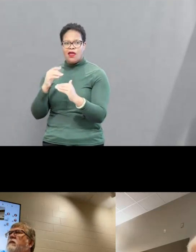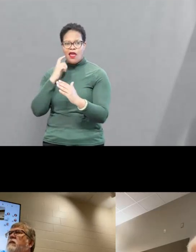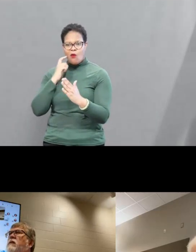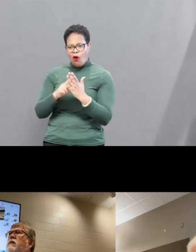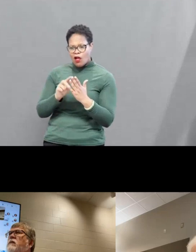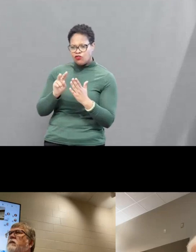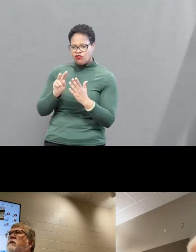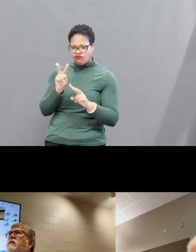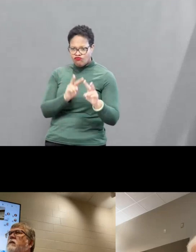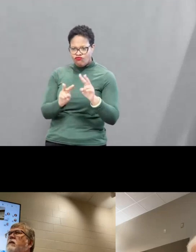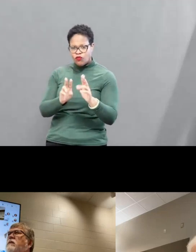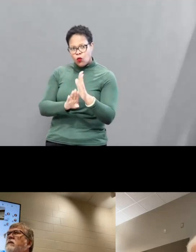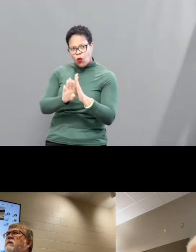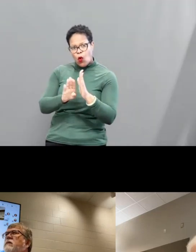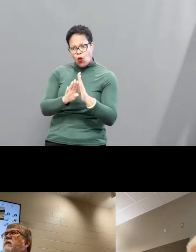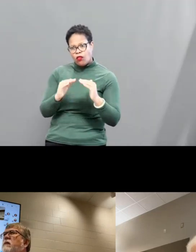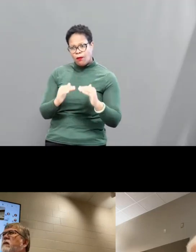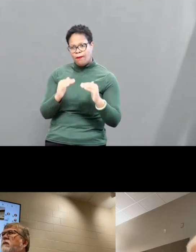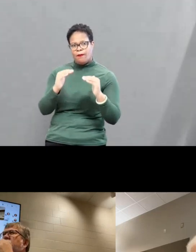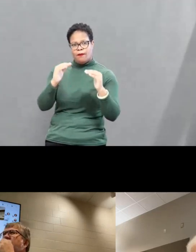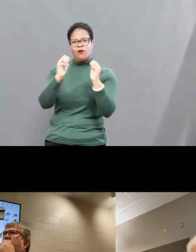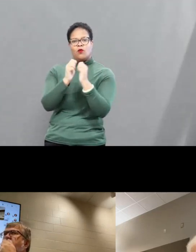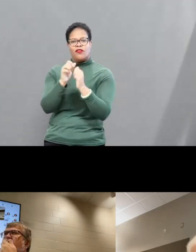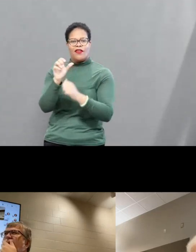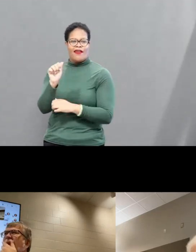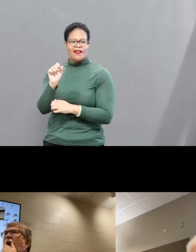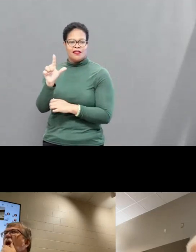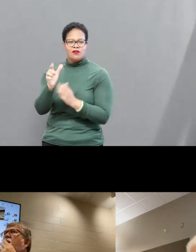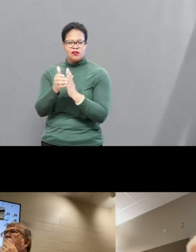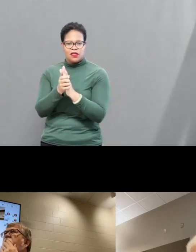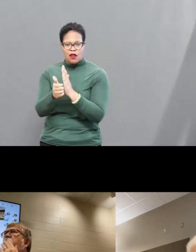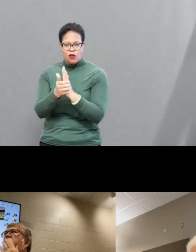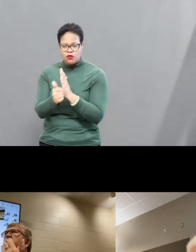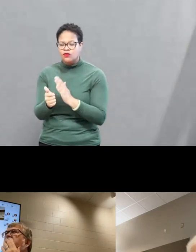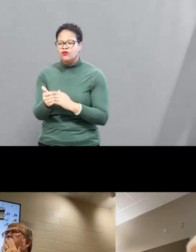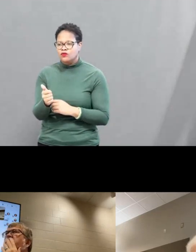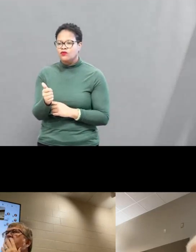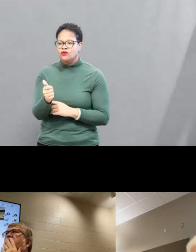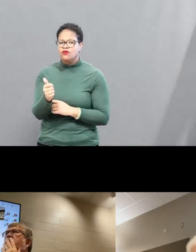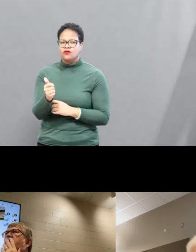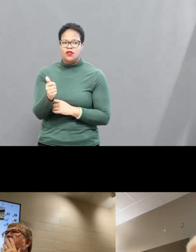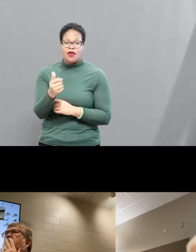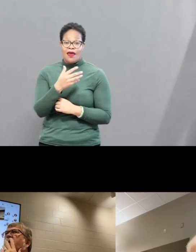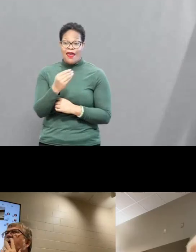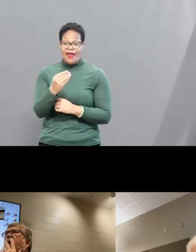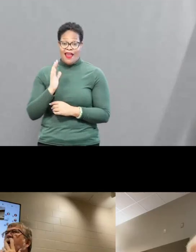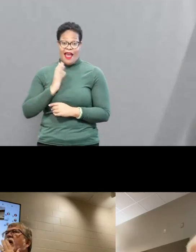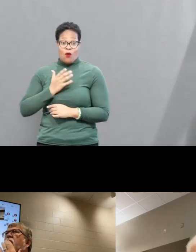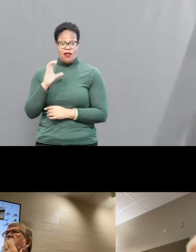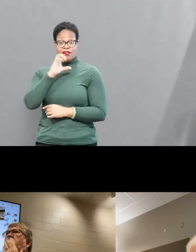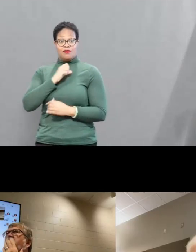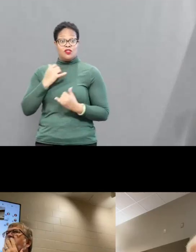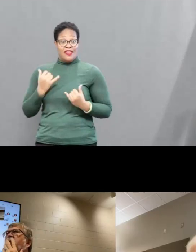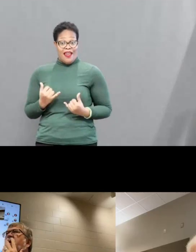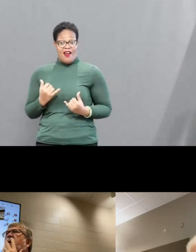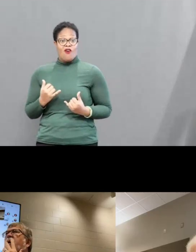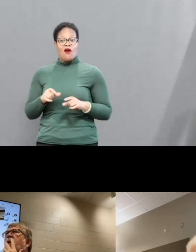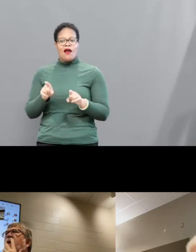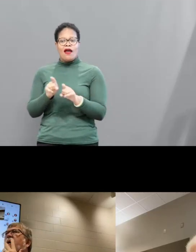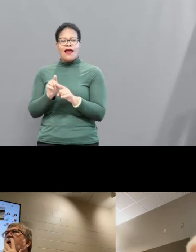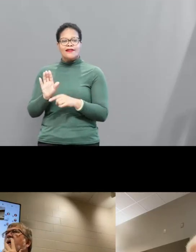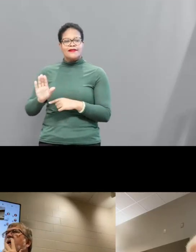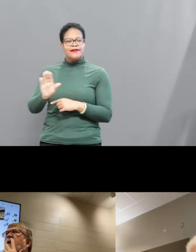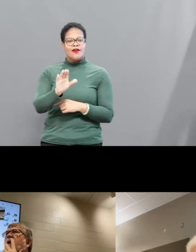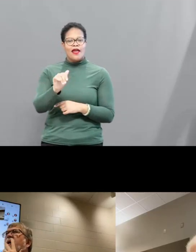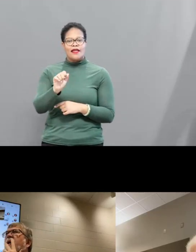in terms of those ASL skills. And, you know, the assumption that we have is that as their